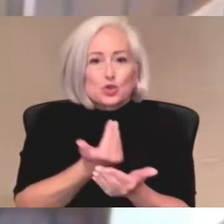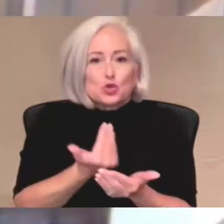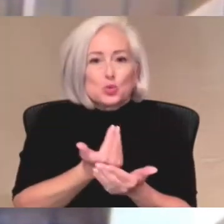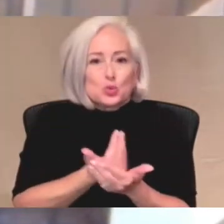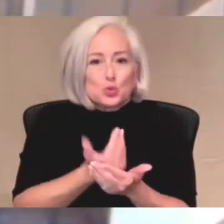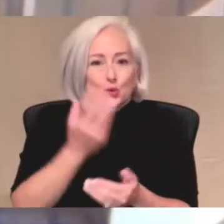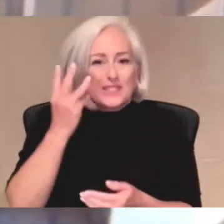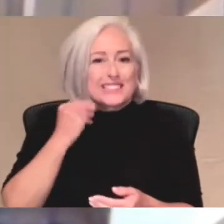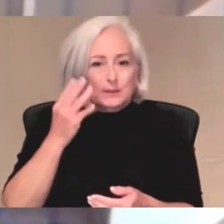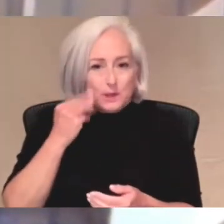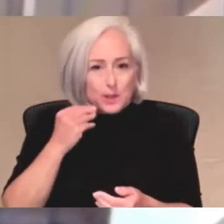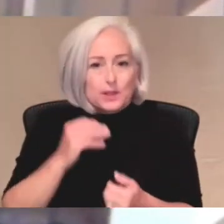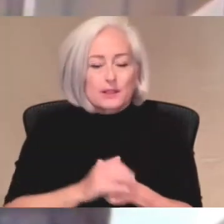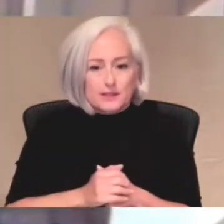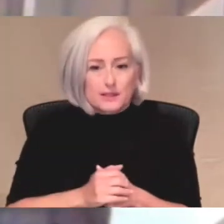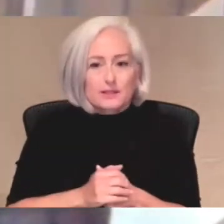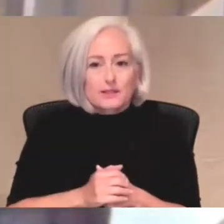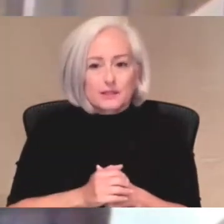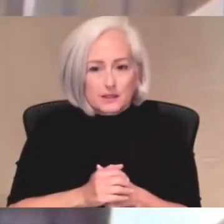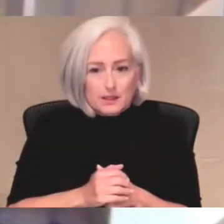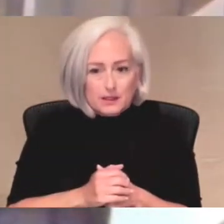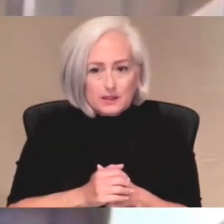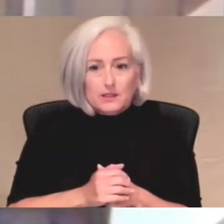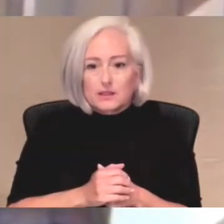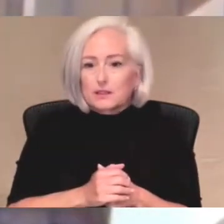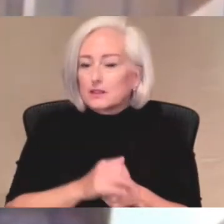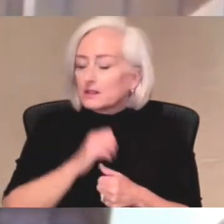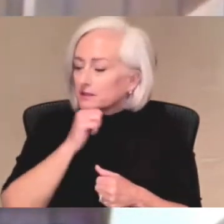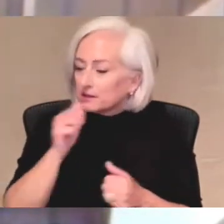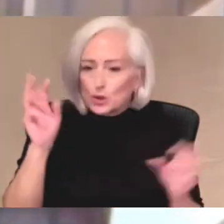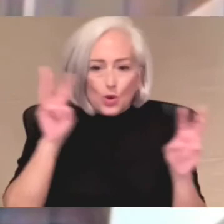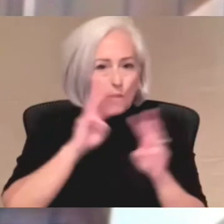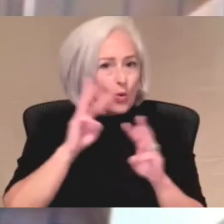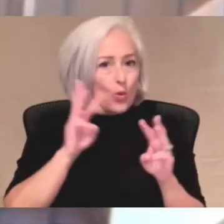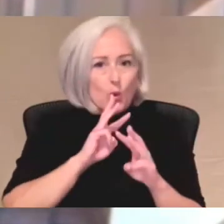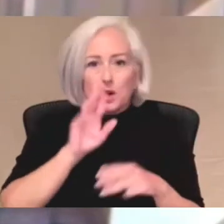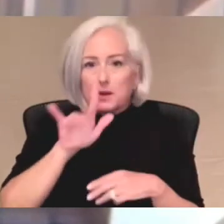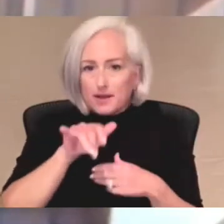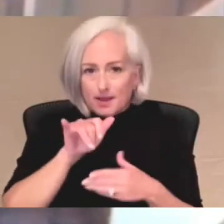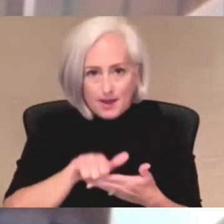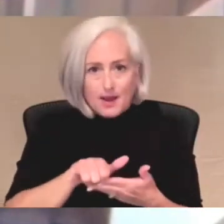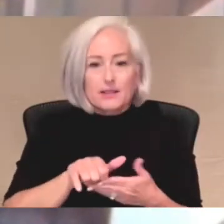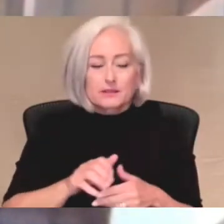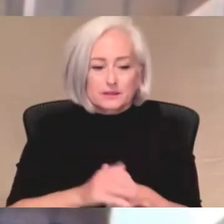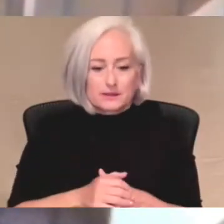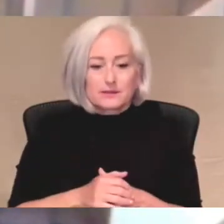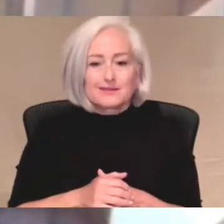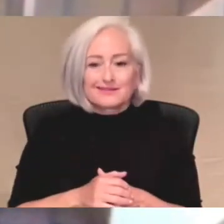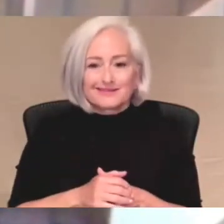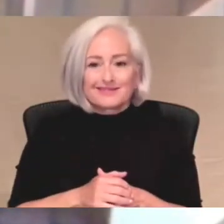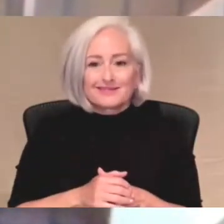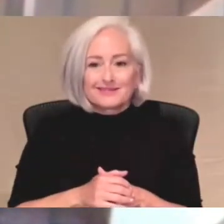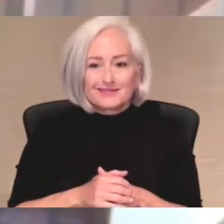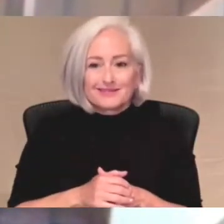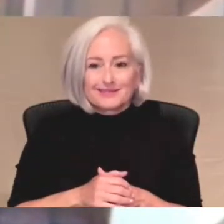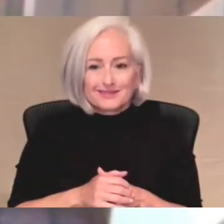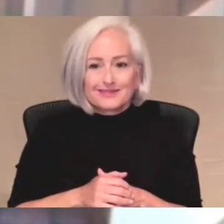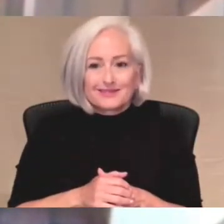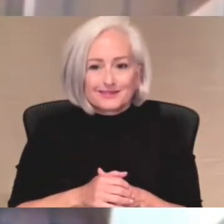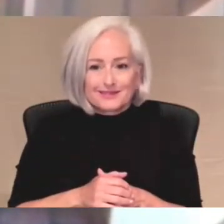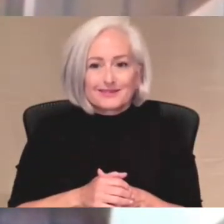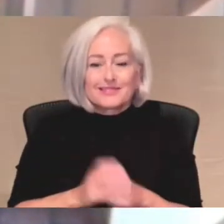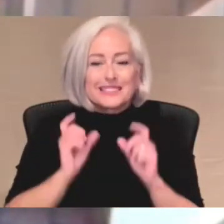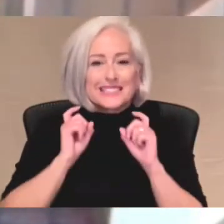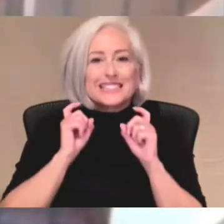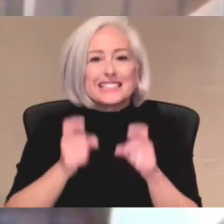experience, but they really should not worry about this, because it is it gives you so